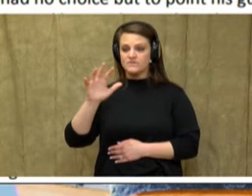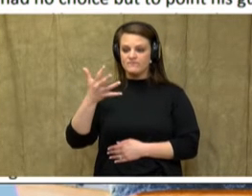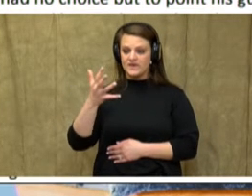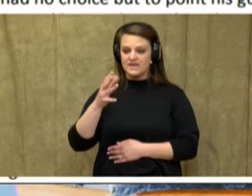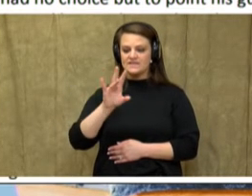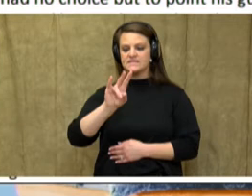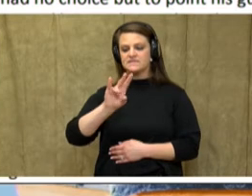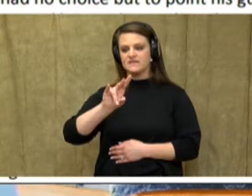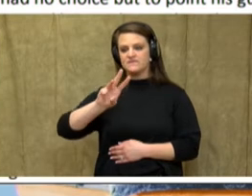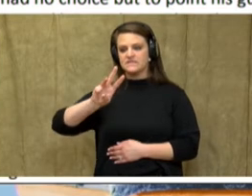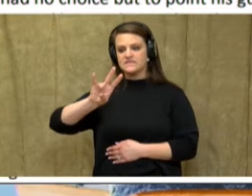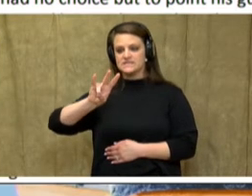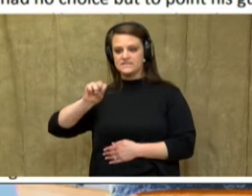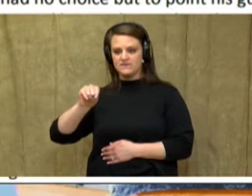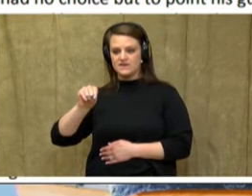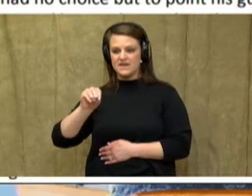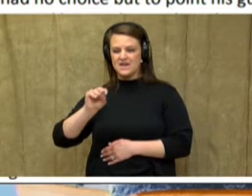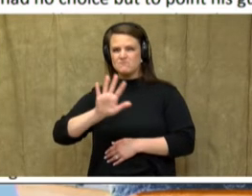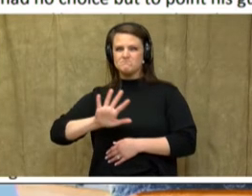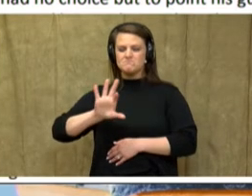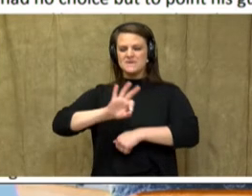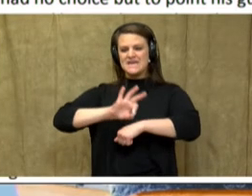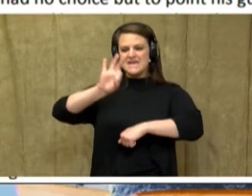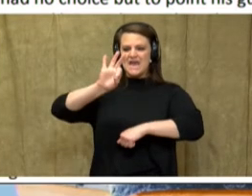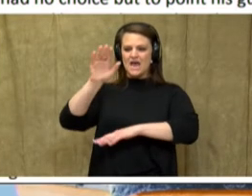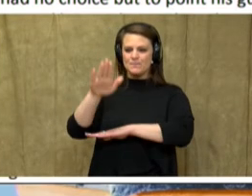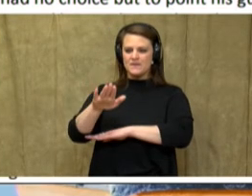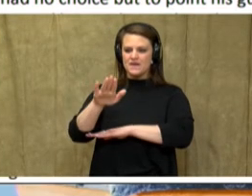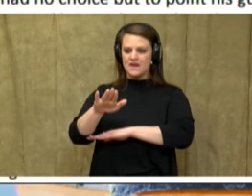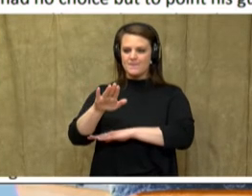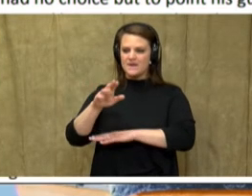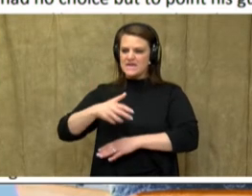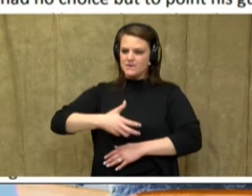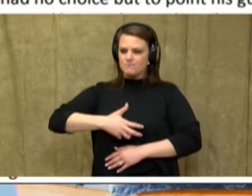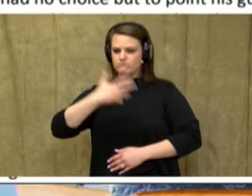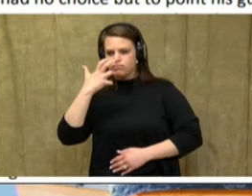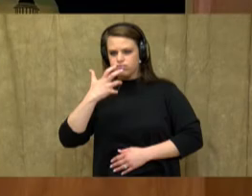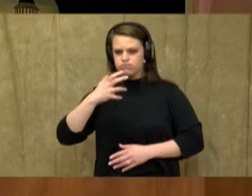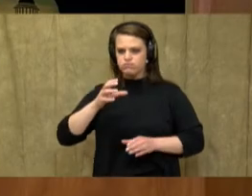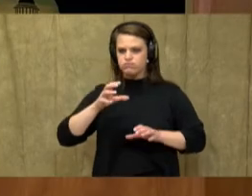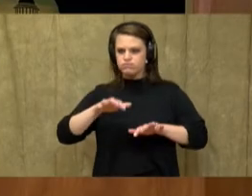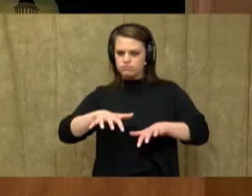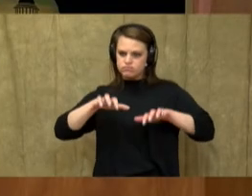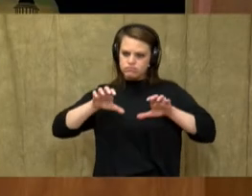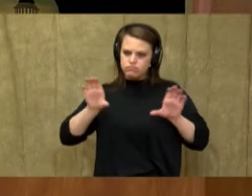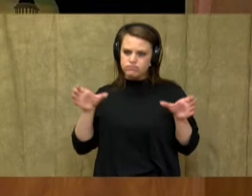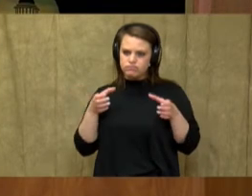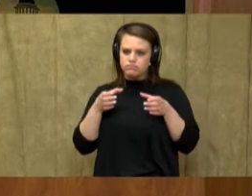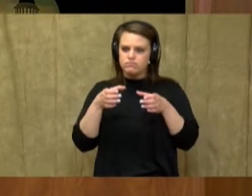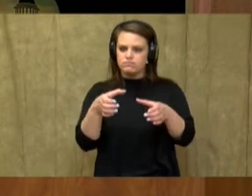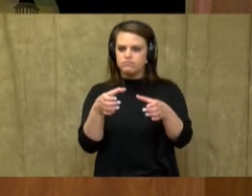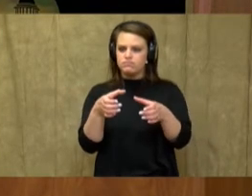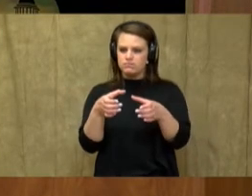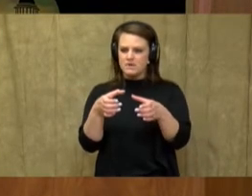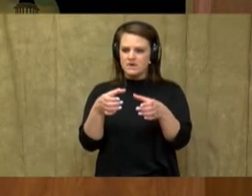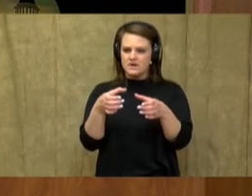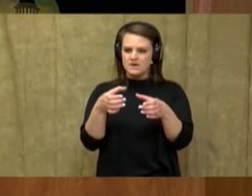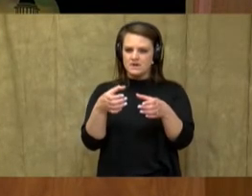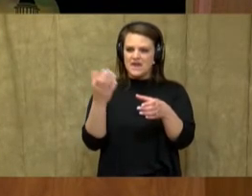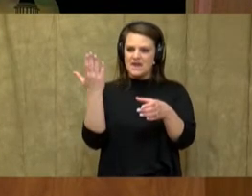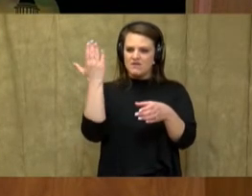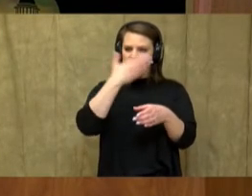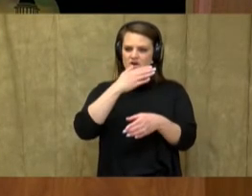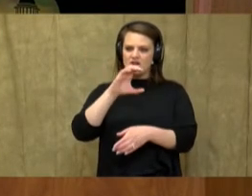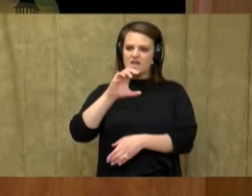at approximately 9 p.m., an angry crowd approached sentry Hugh White standing on guard outside